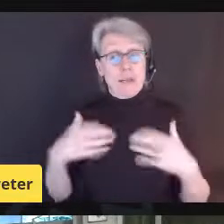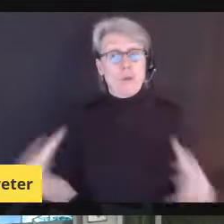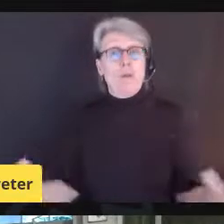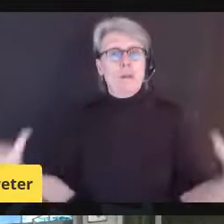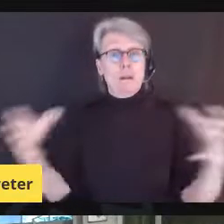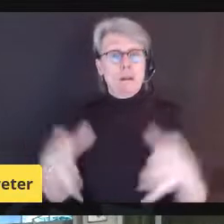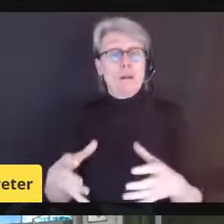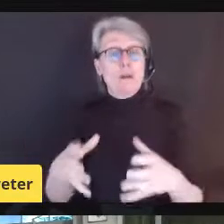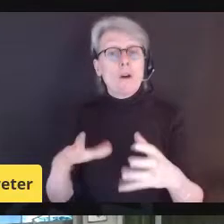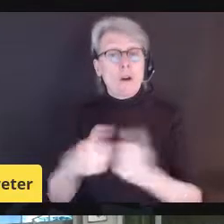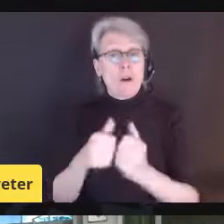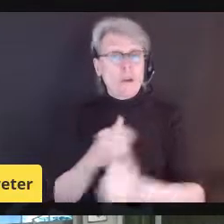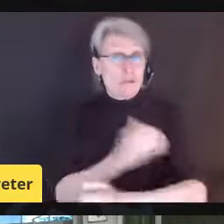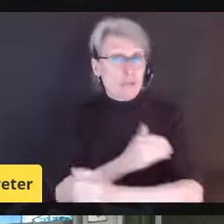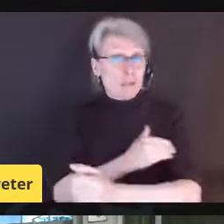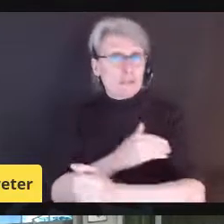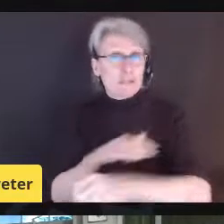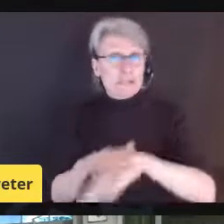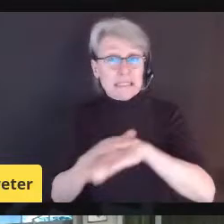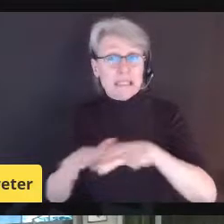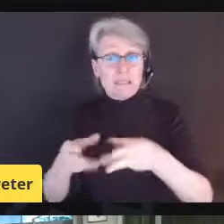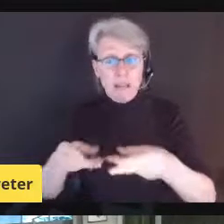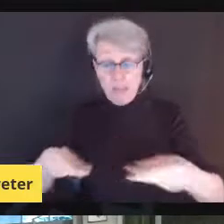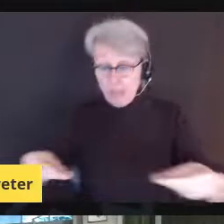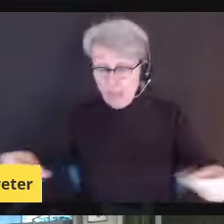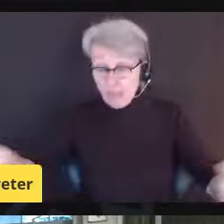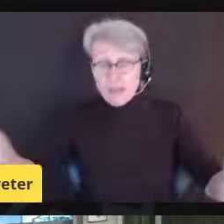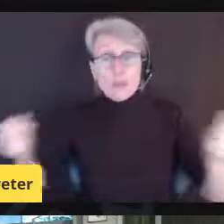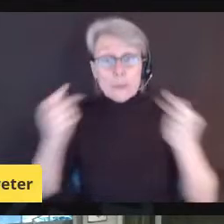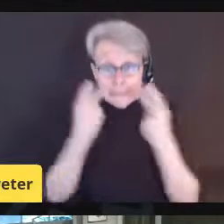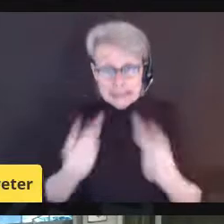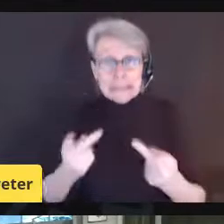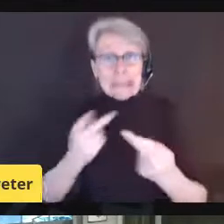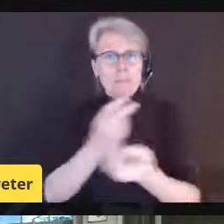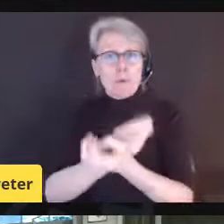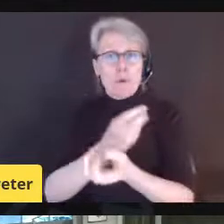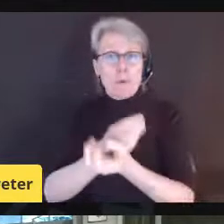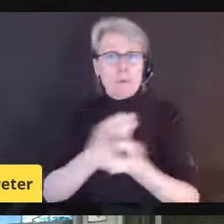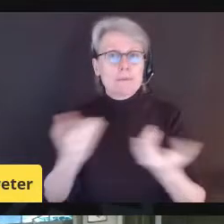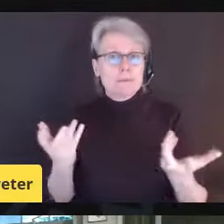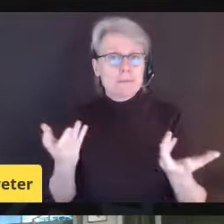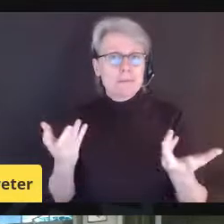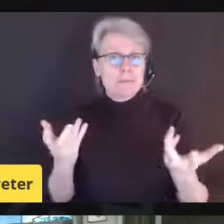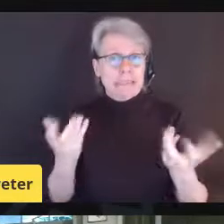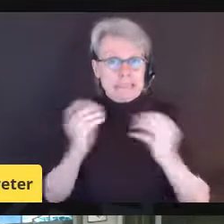bone. It's the same thing, but with humans.